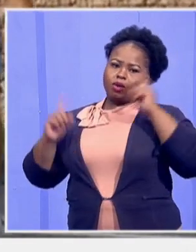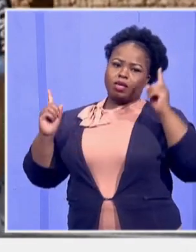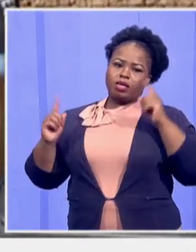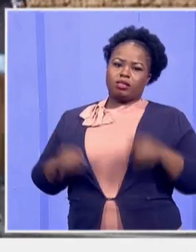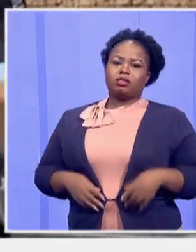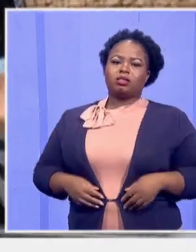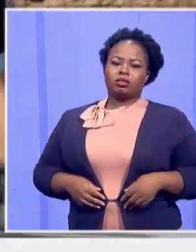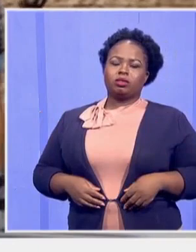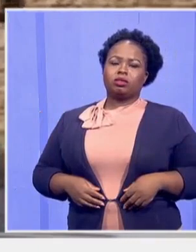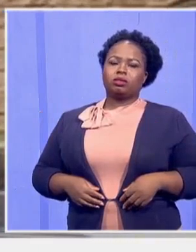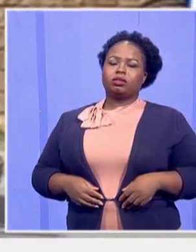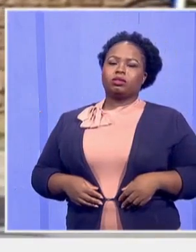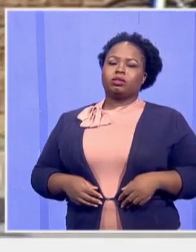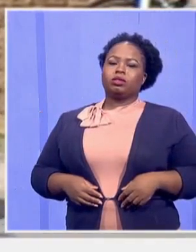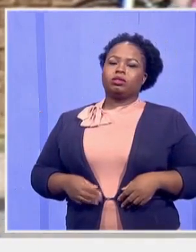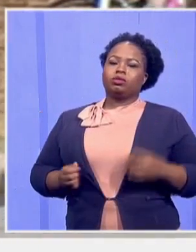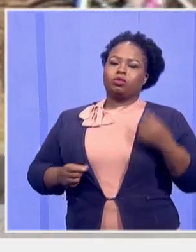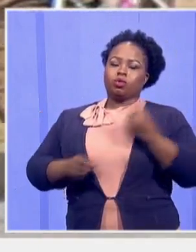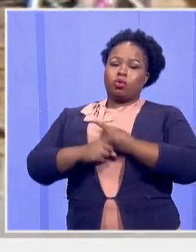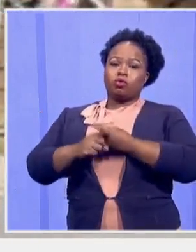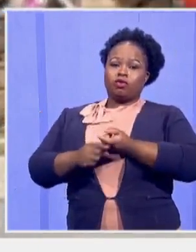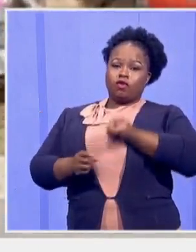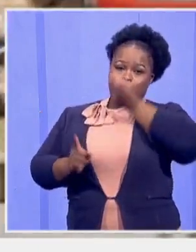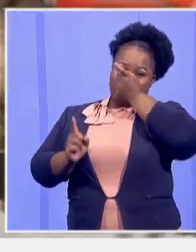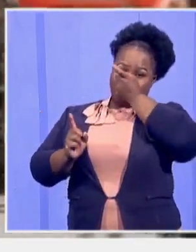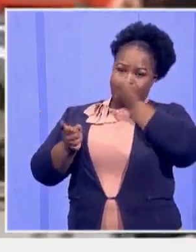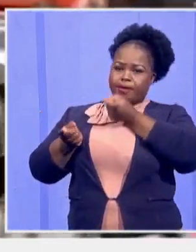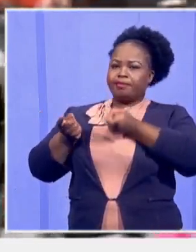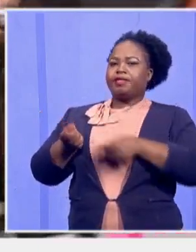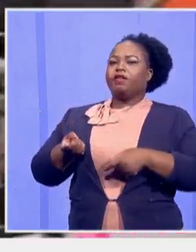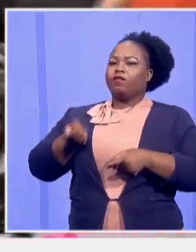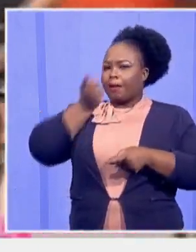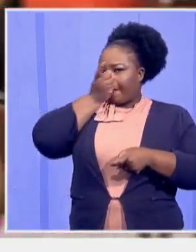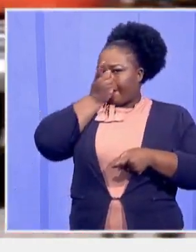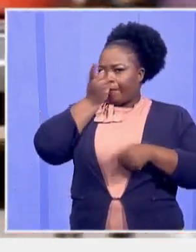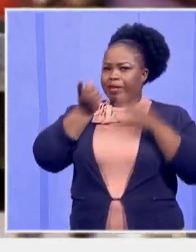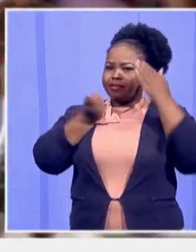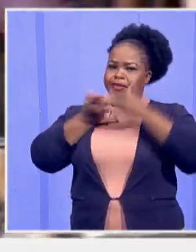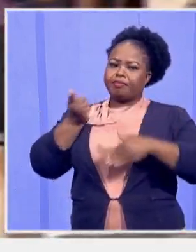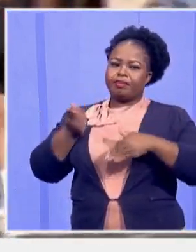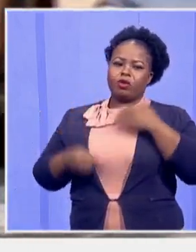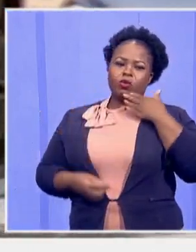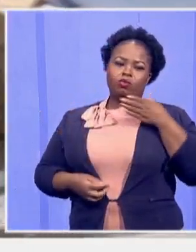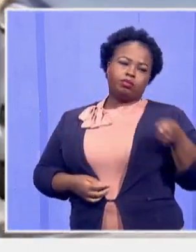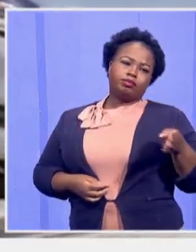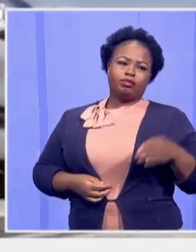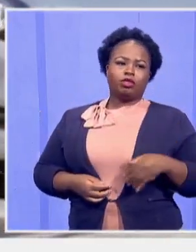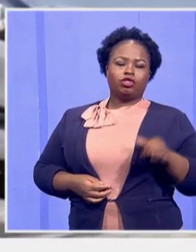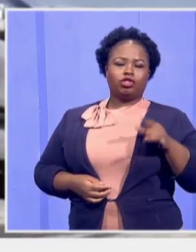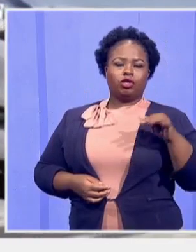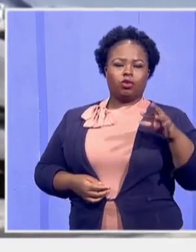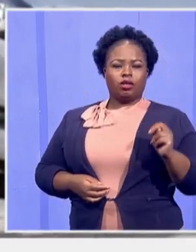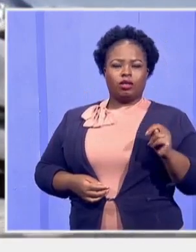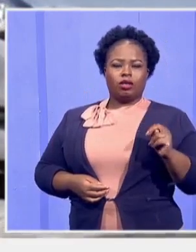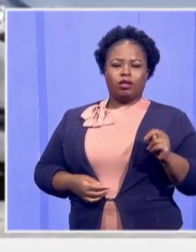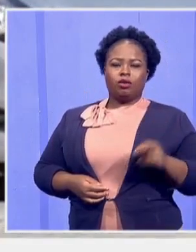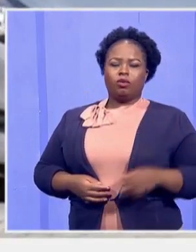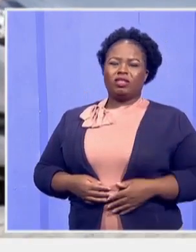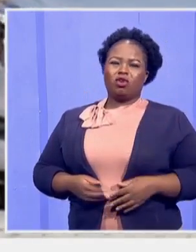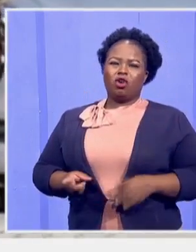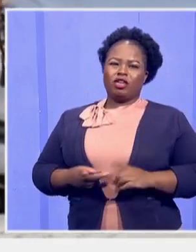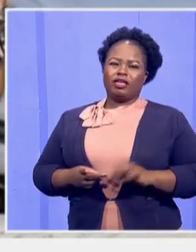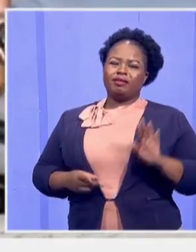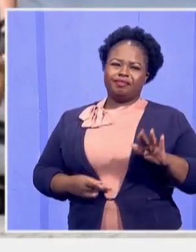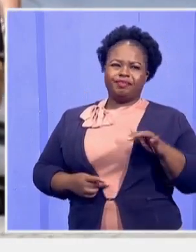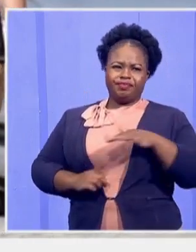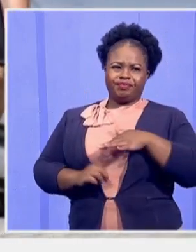decollaring and dehorning, or collaring rather, and dehorning. I'm joined now by Sharon Jessup just to tell us about the situation.